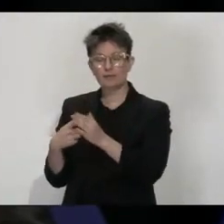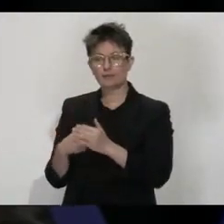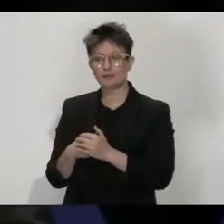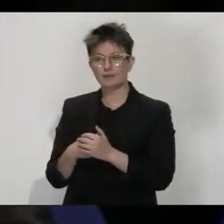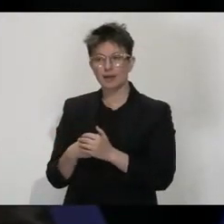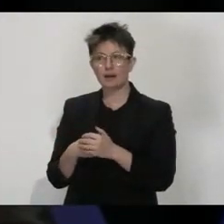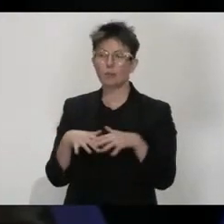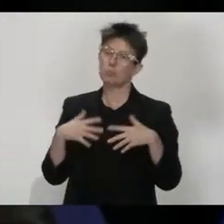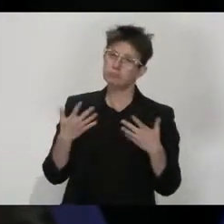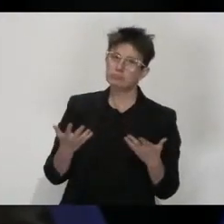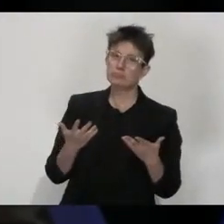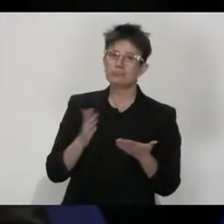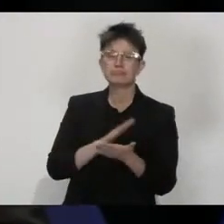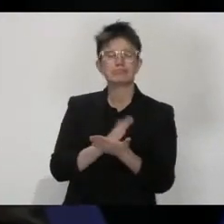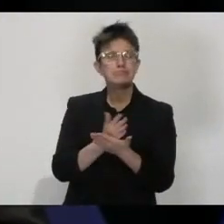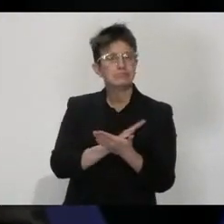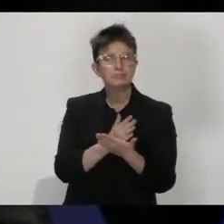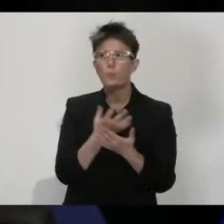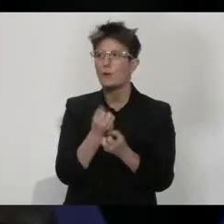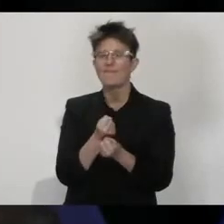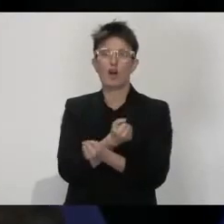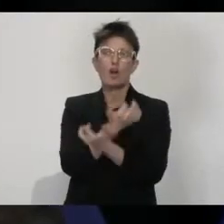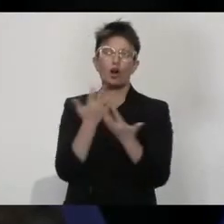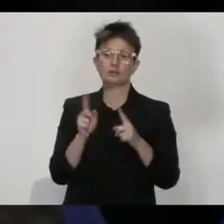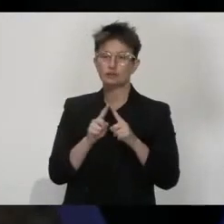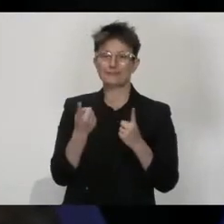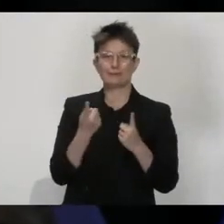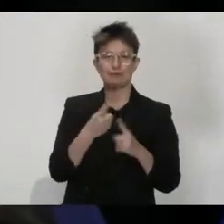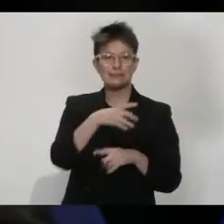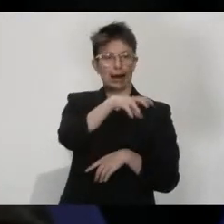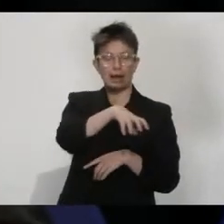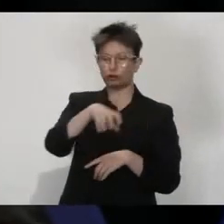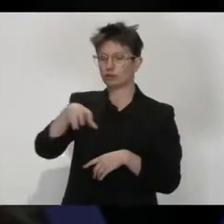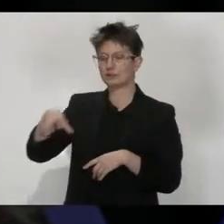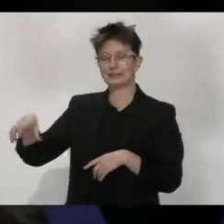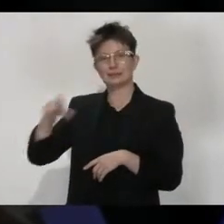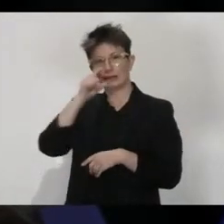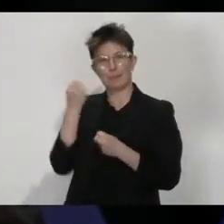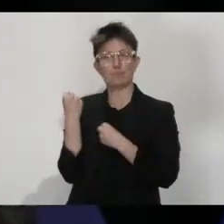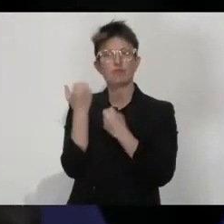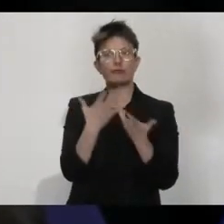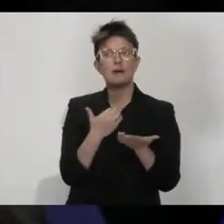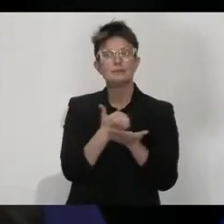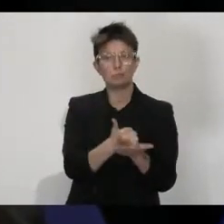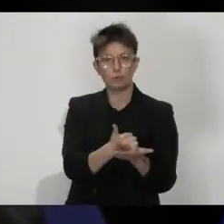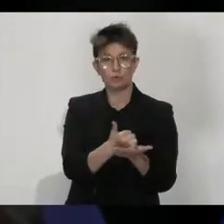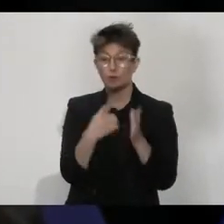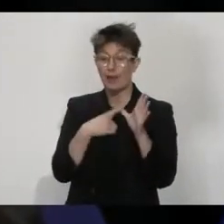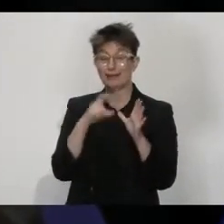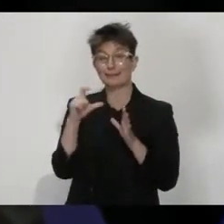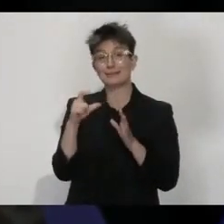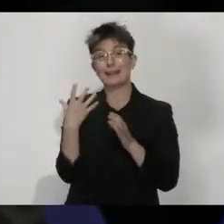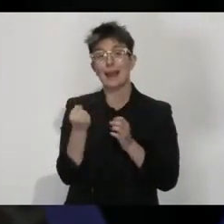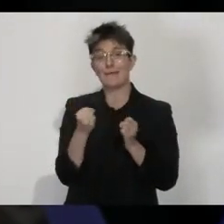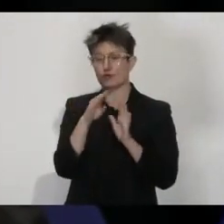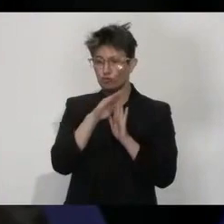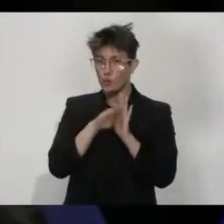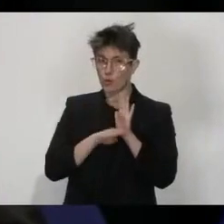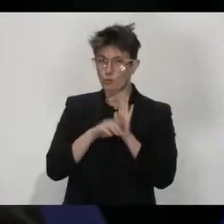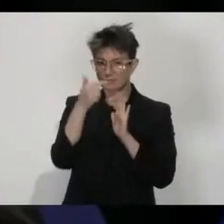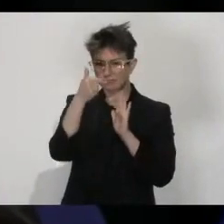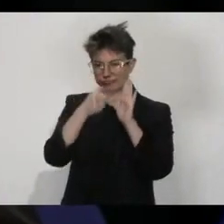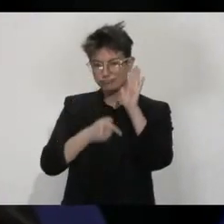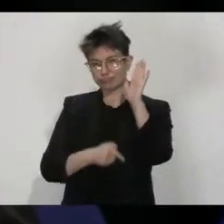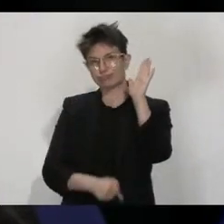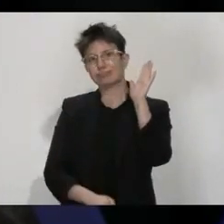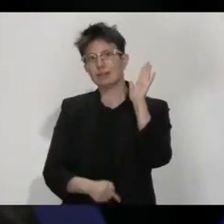delivering support. And while, as I mentioned before, there are certain rules around ACC that, as I say, are frustrating to a lot of people, I believe